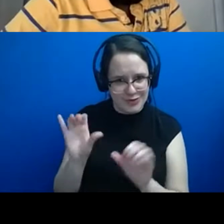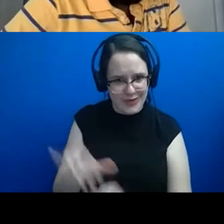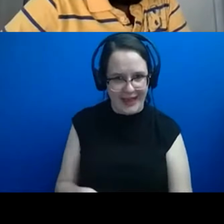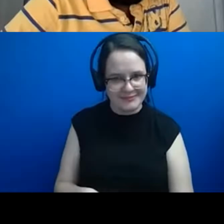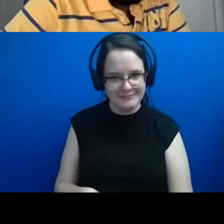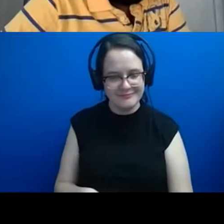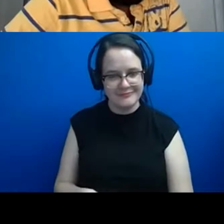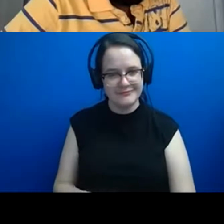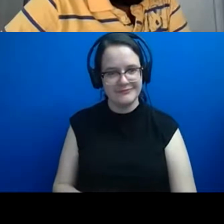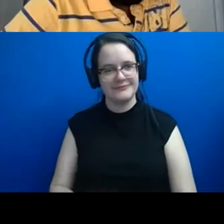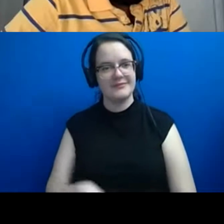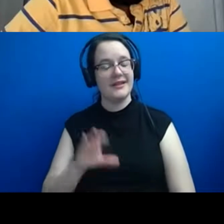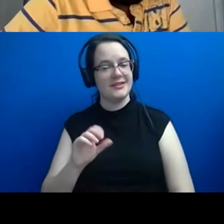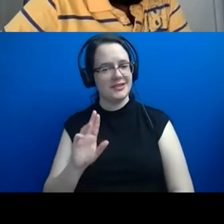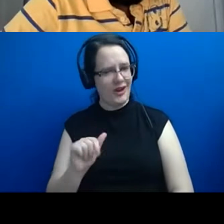Very good.